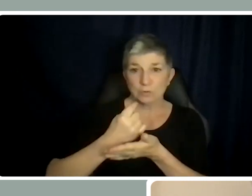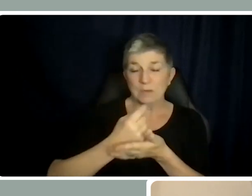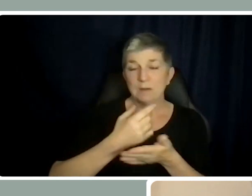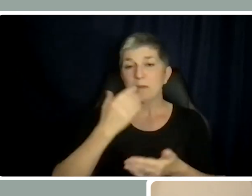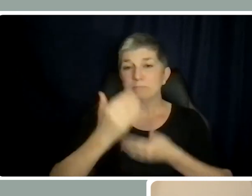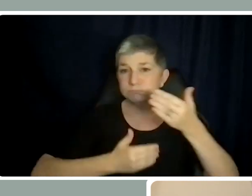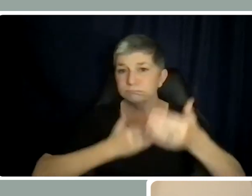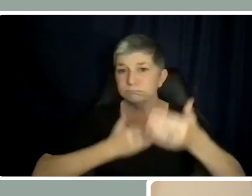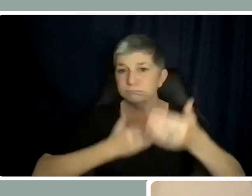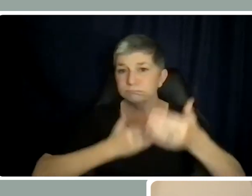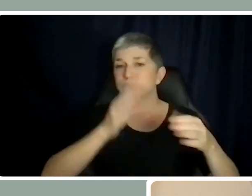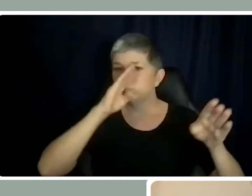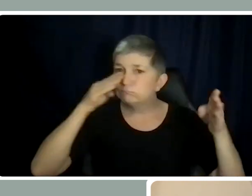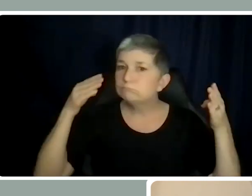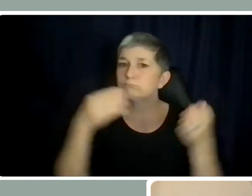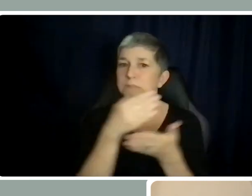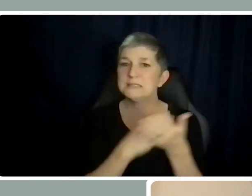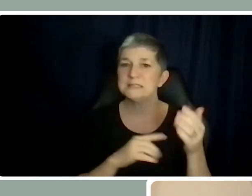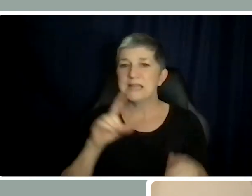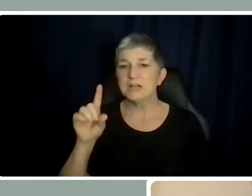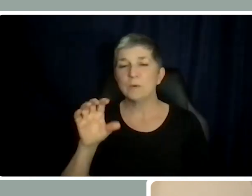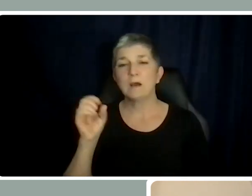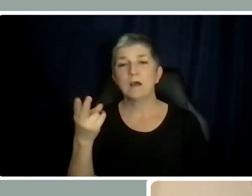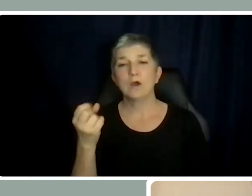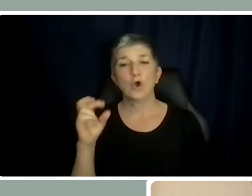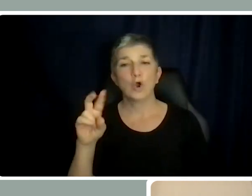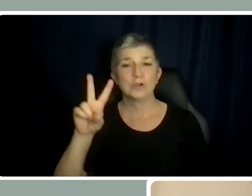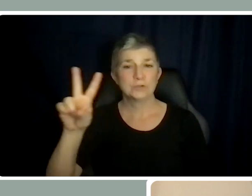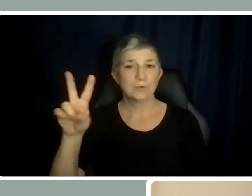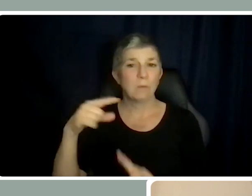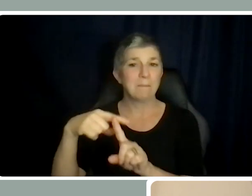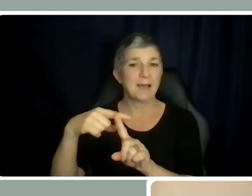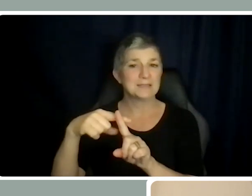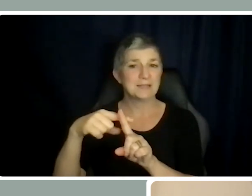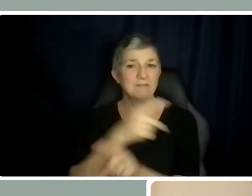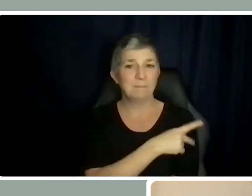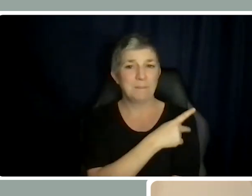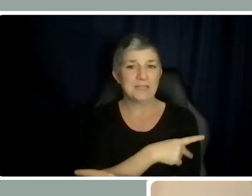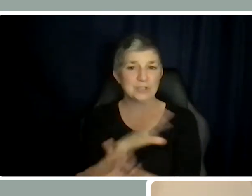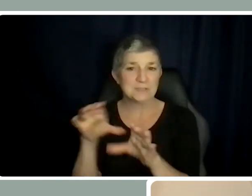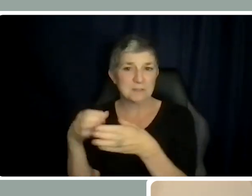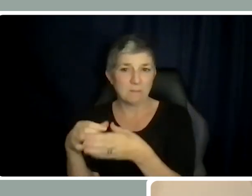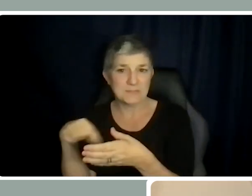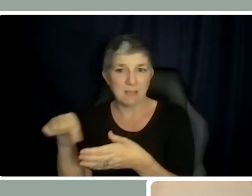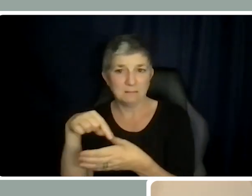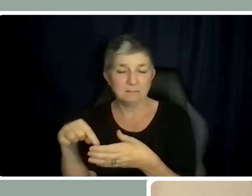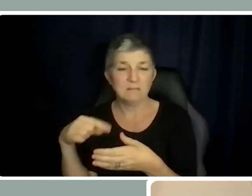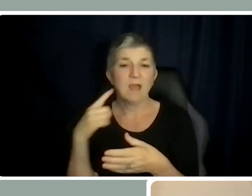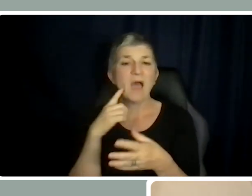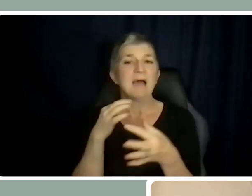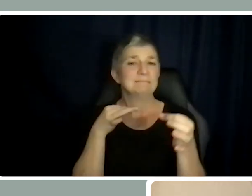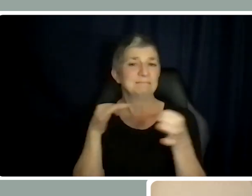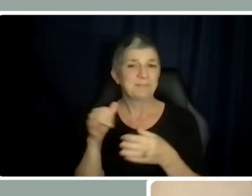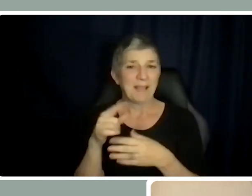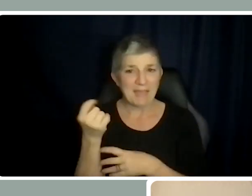that are dedicated to the stage 1 HER2-positive patient subset. And so I can go through those a little bit.